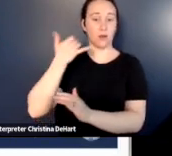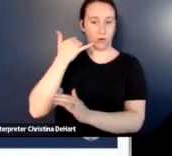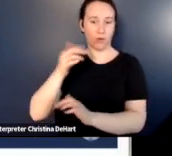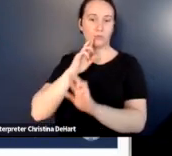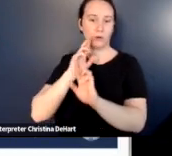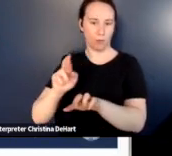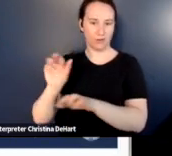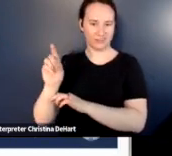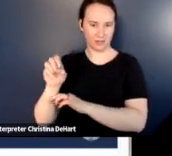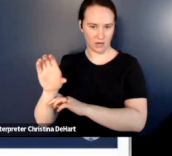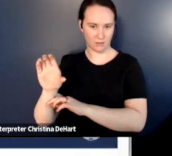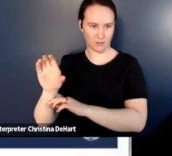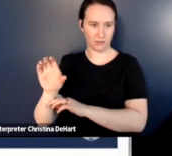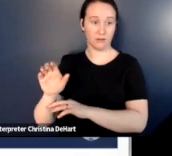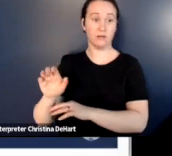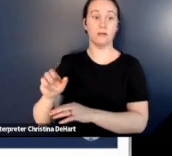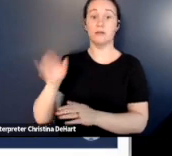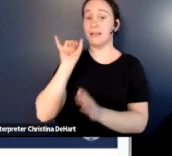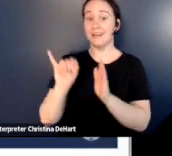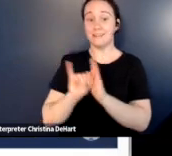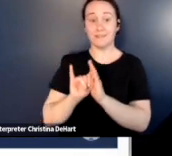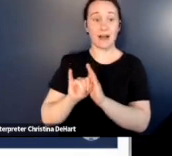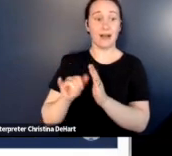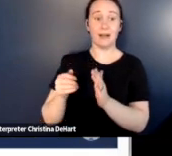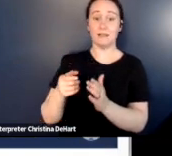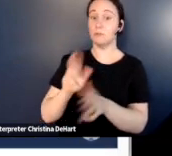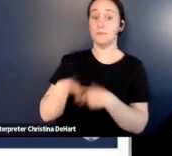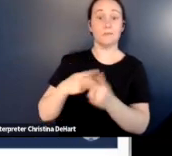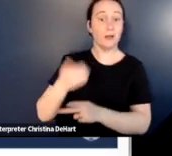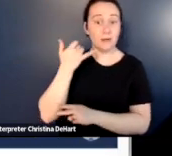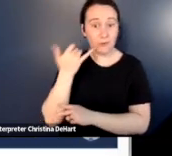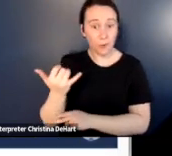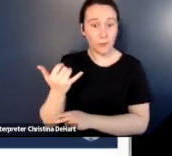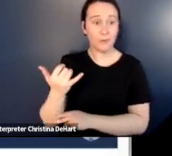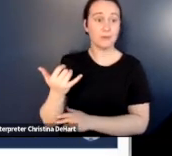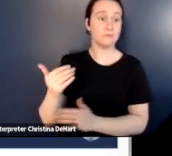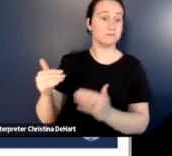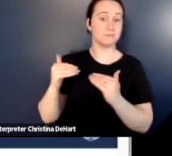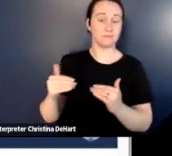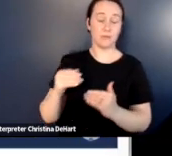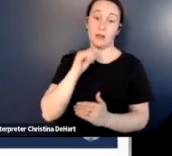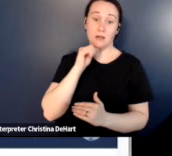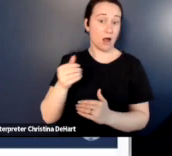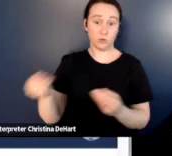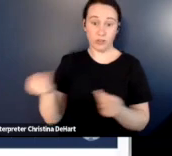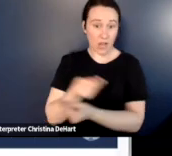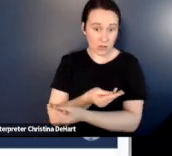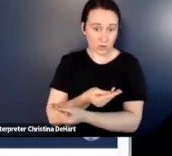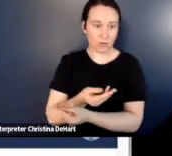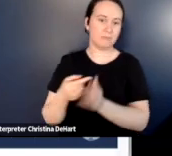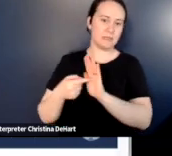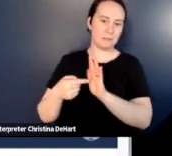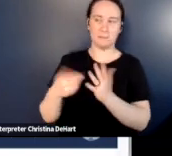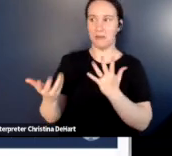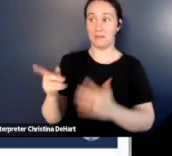can identify whether this is transactional call that has content or a non-transactional, so perhaps like a wrong